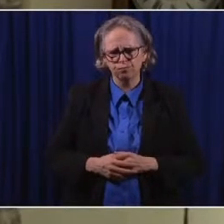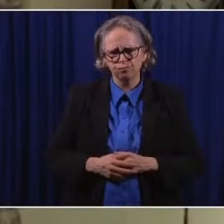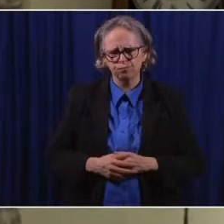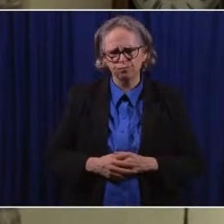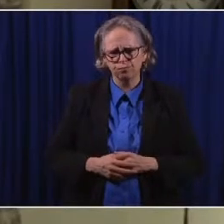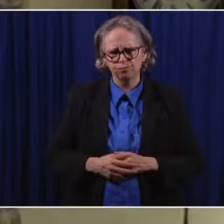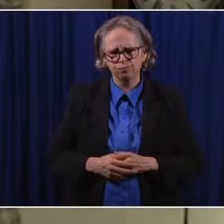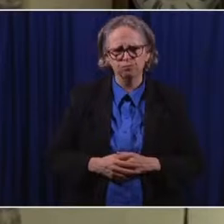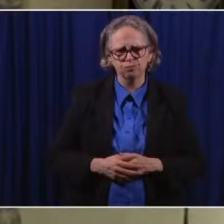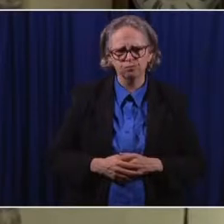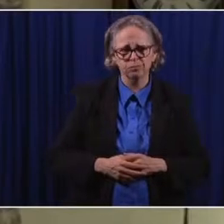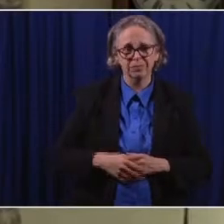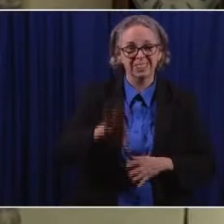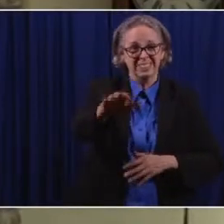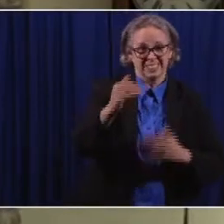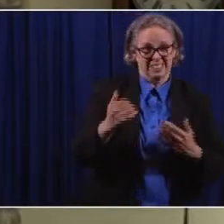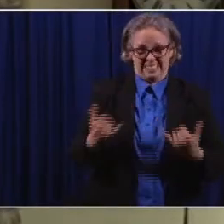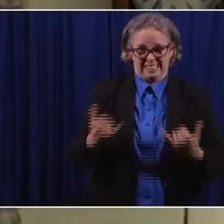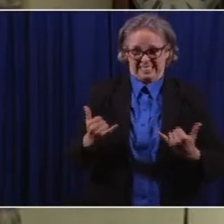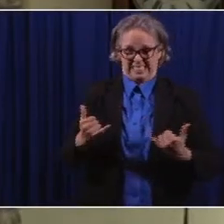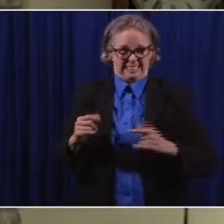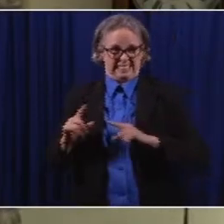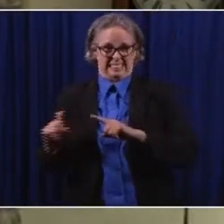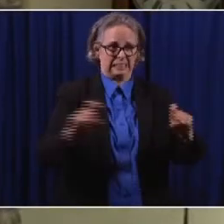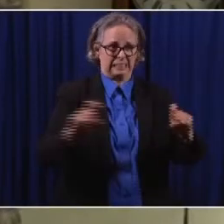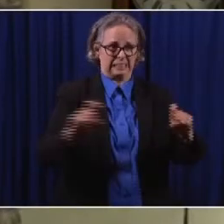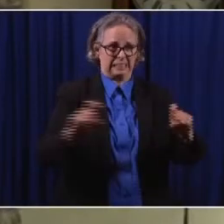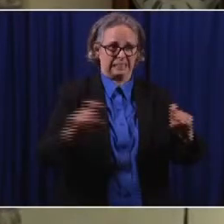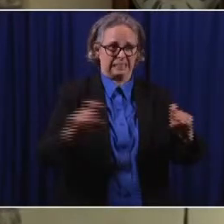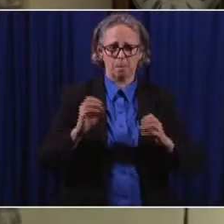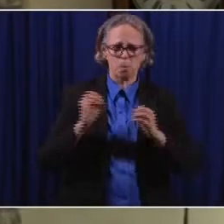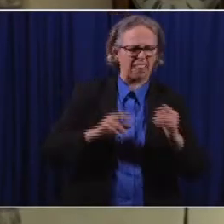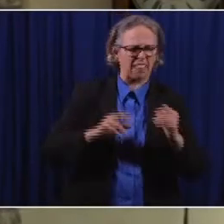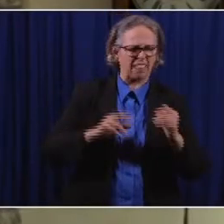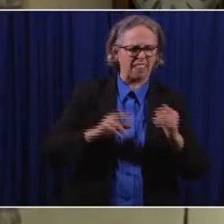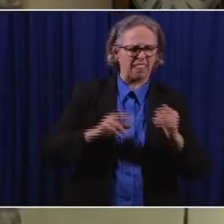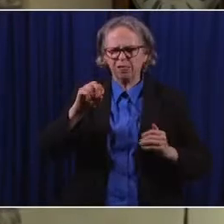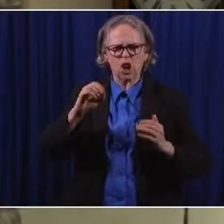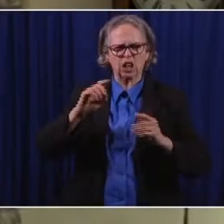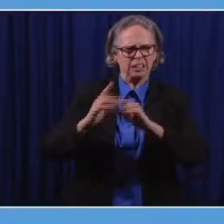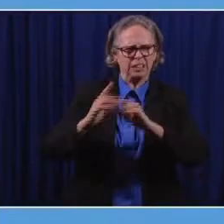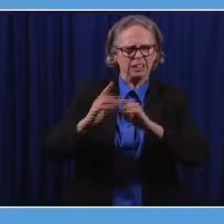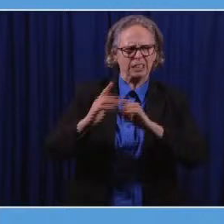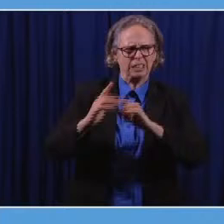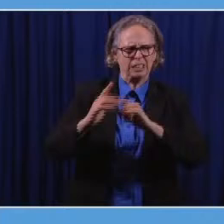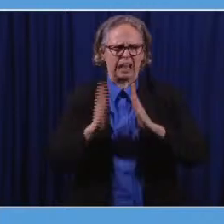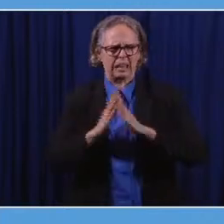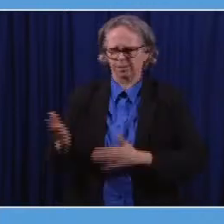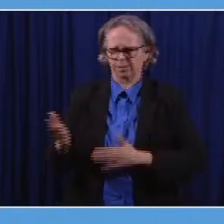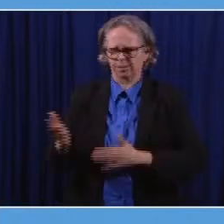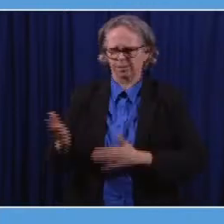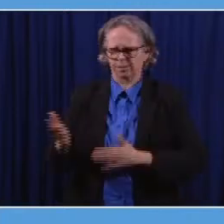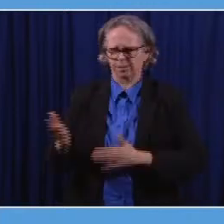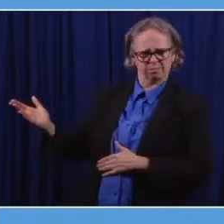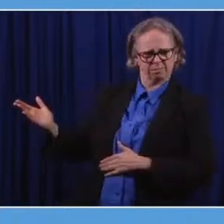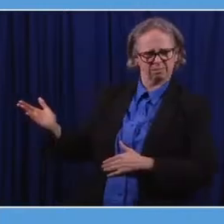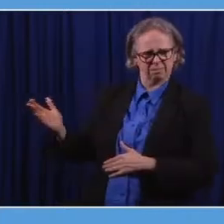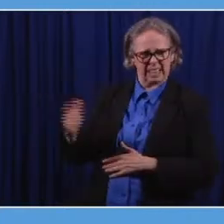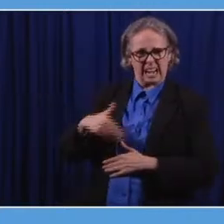testing in more than 30 cities across the state. We'll expand testing to more than 50 locations in the next